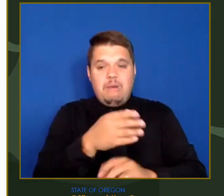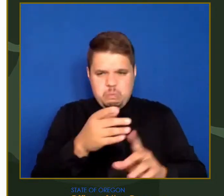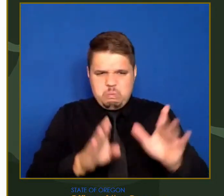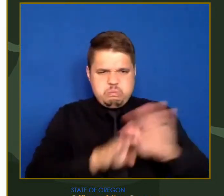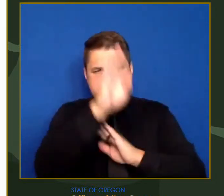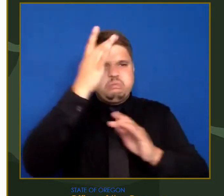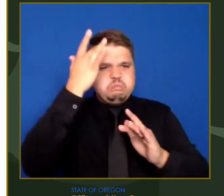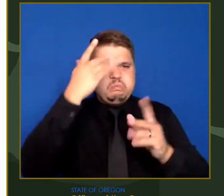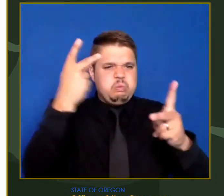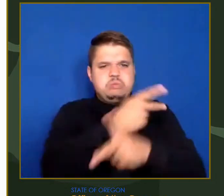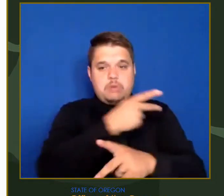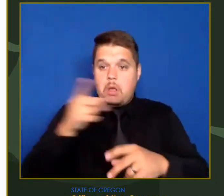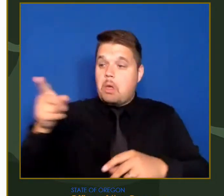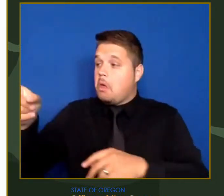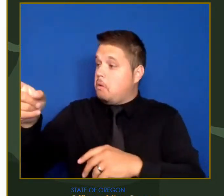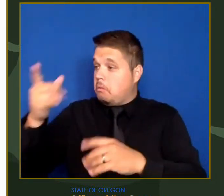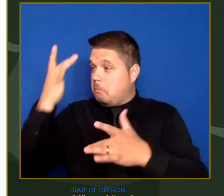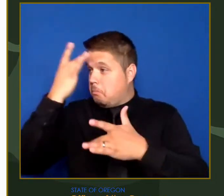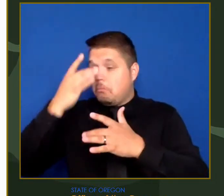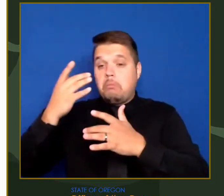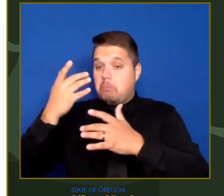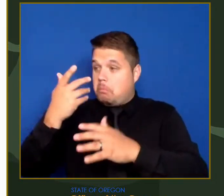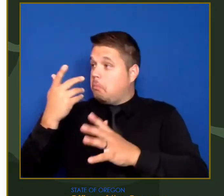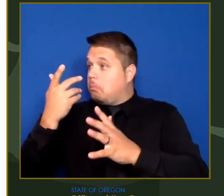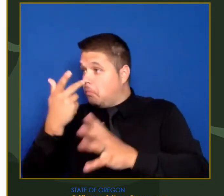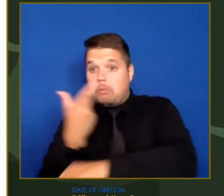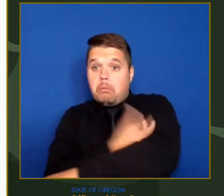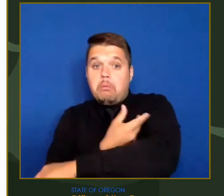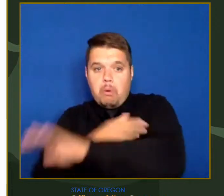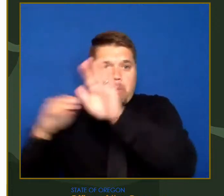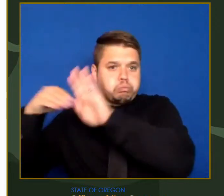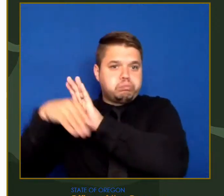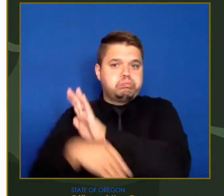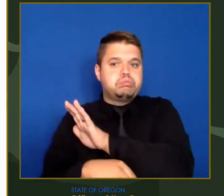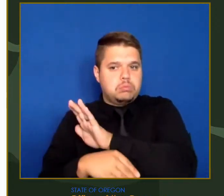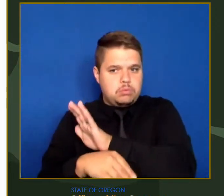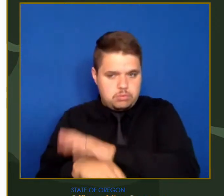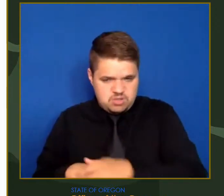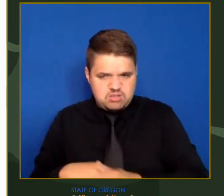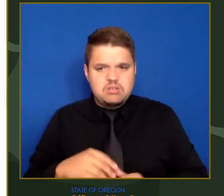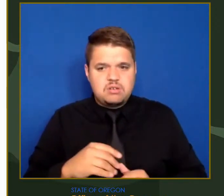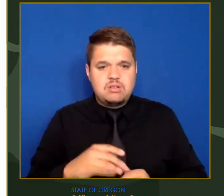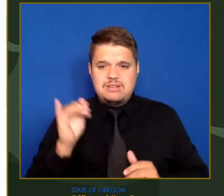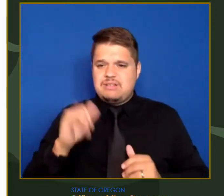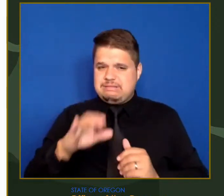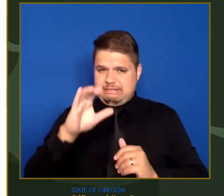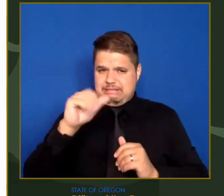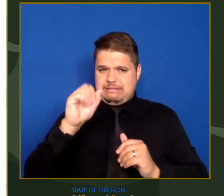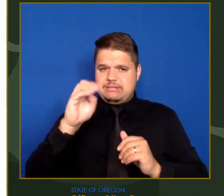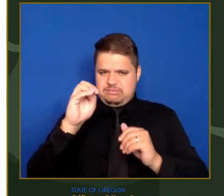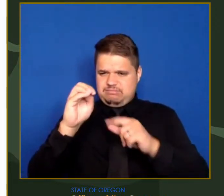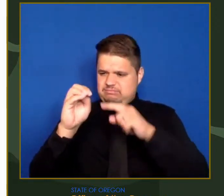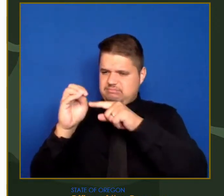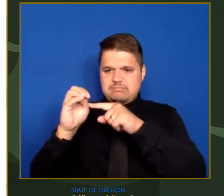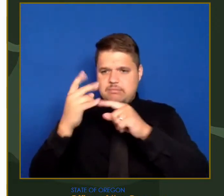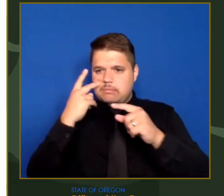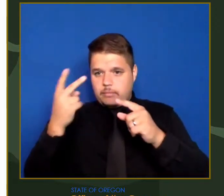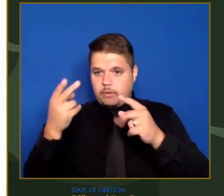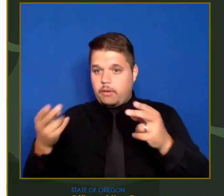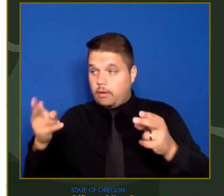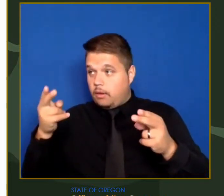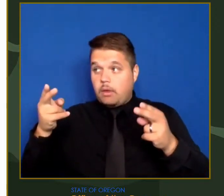Oregonians. At the same time, cases decreased, with only small increases during our recent surge in cases across Oregon.